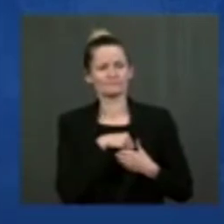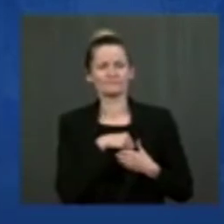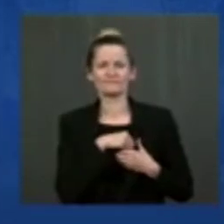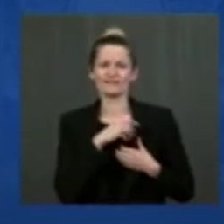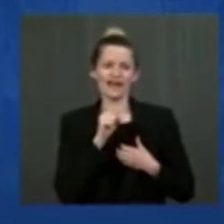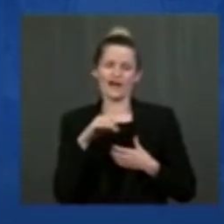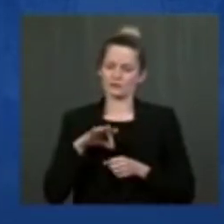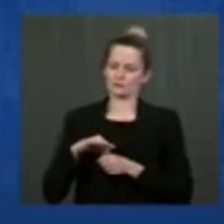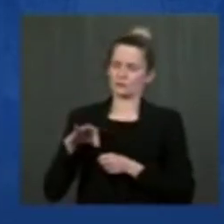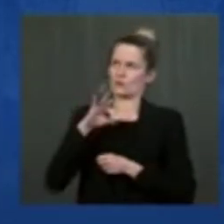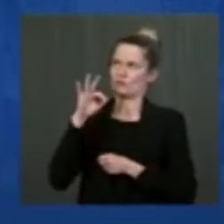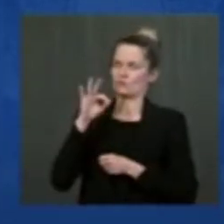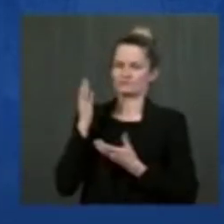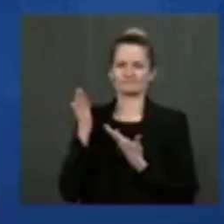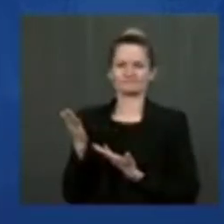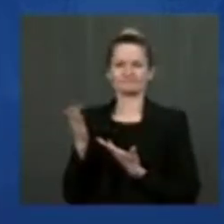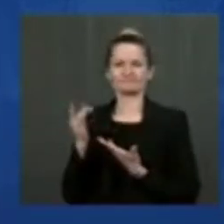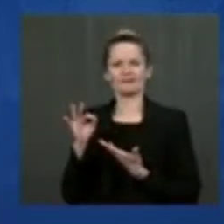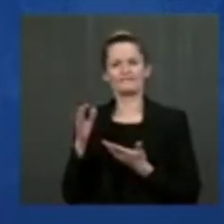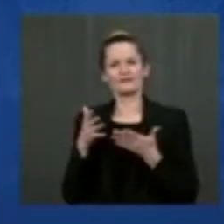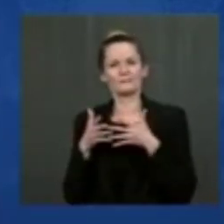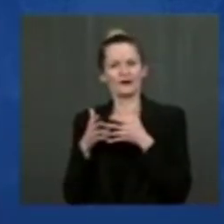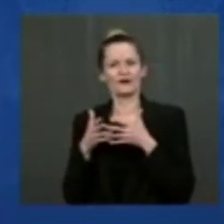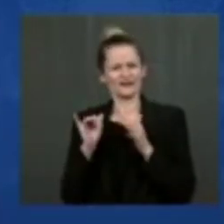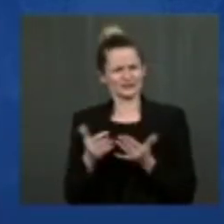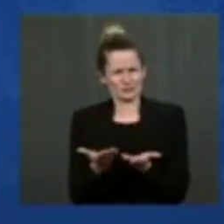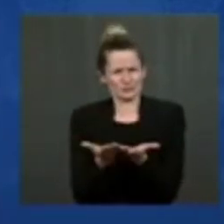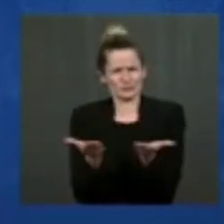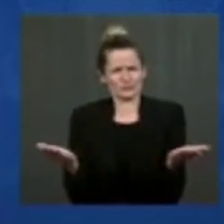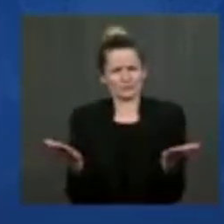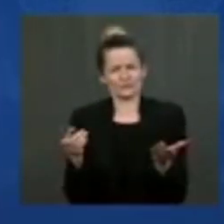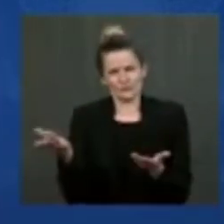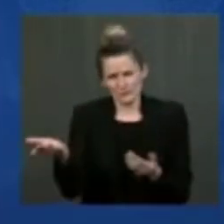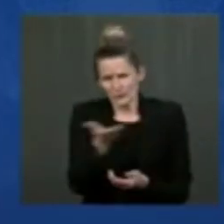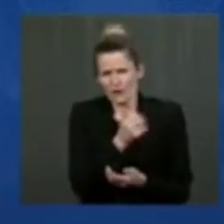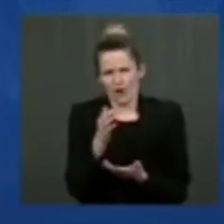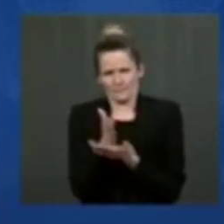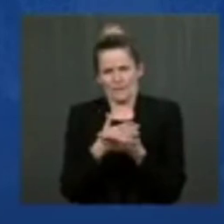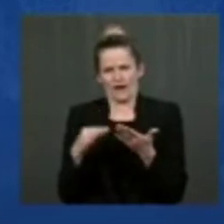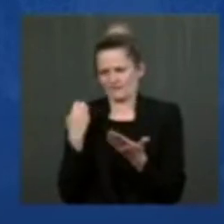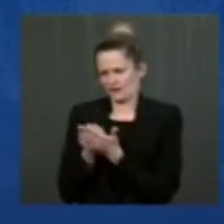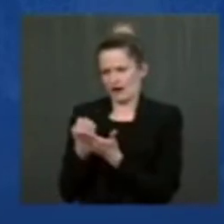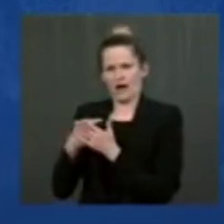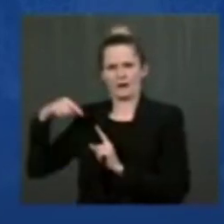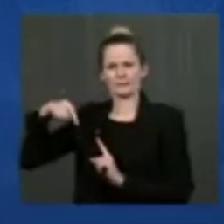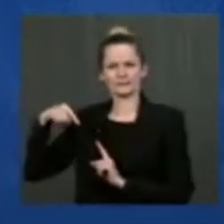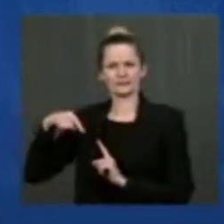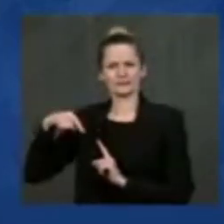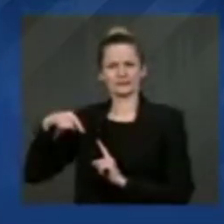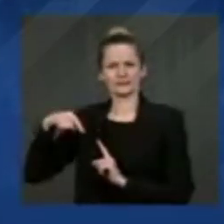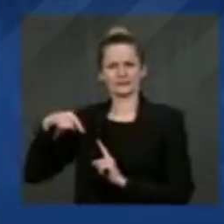as hard for them as we can. And I want to say the press was very, very